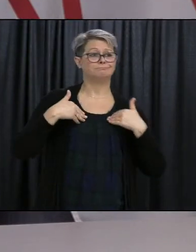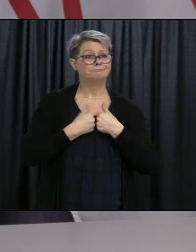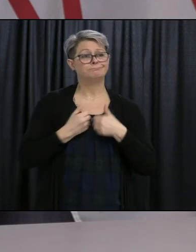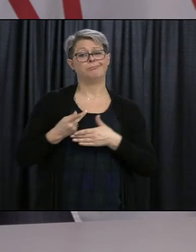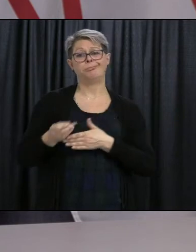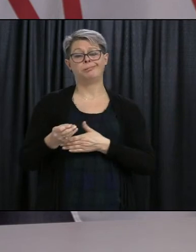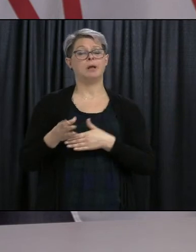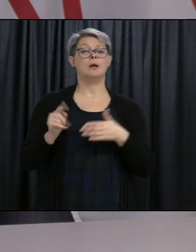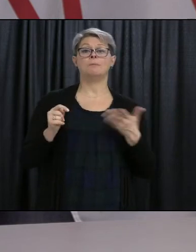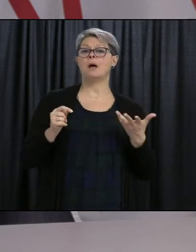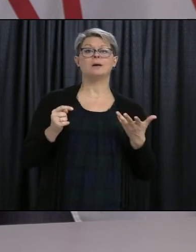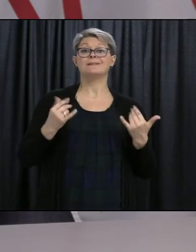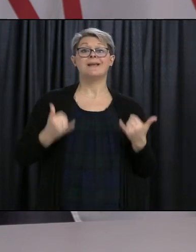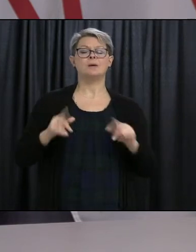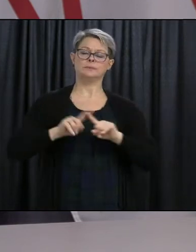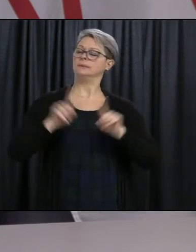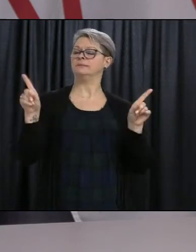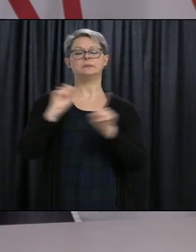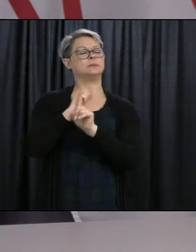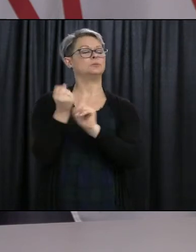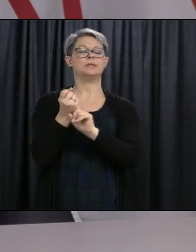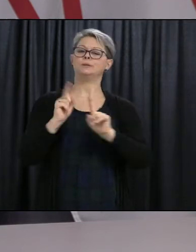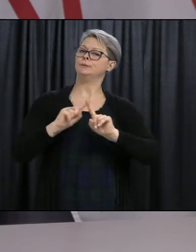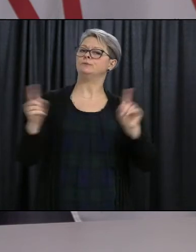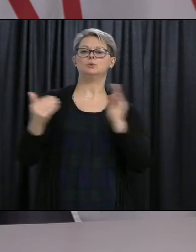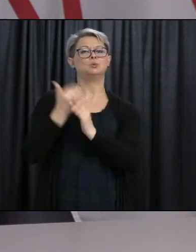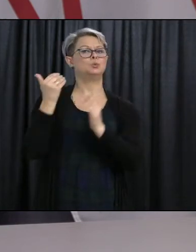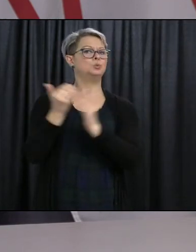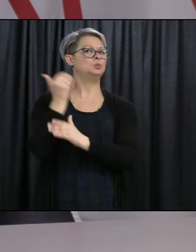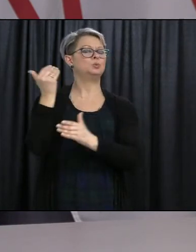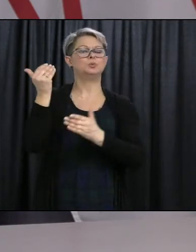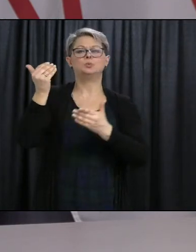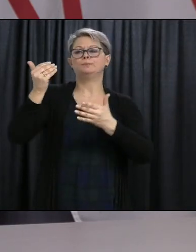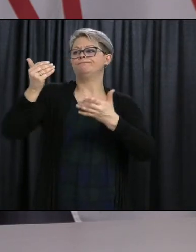This is a different situation than we've been in before. It's a bit more